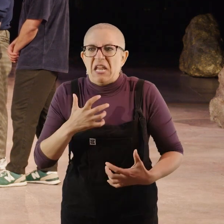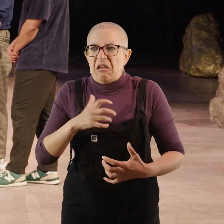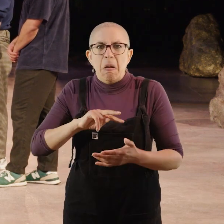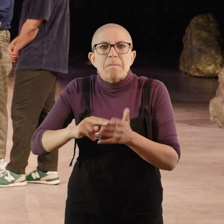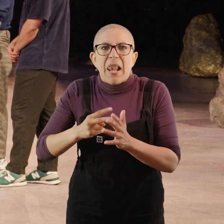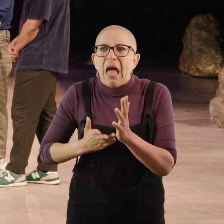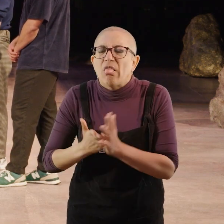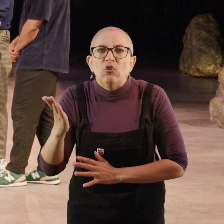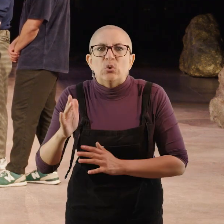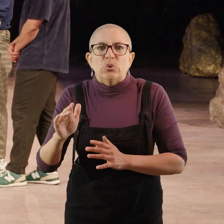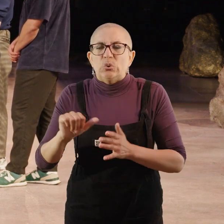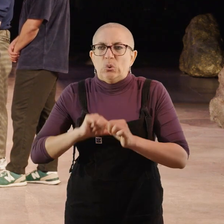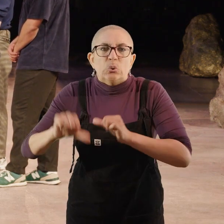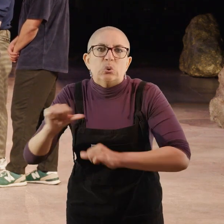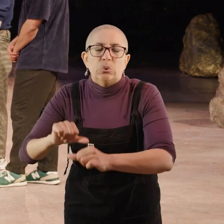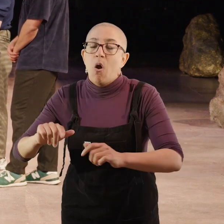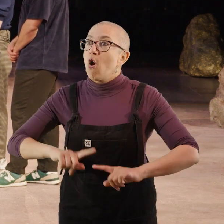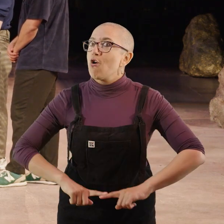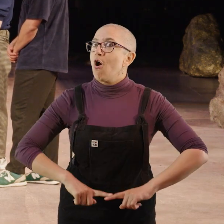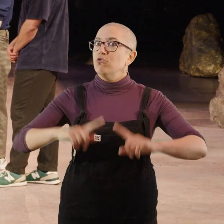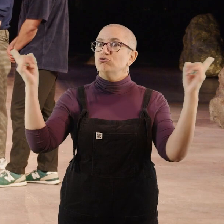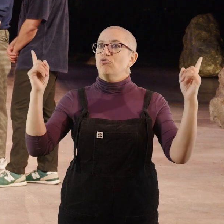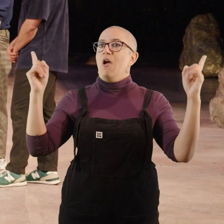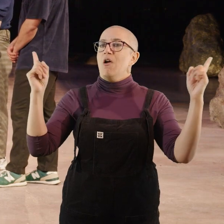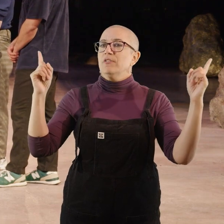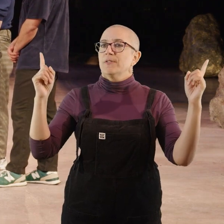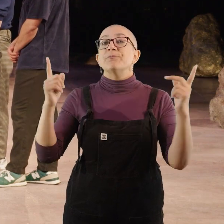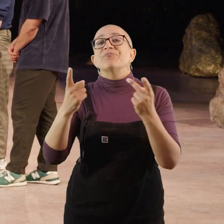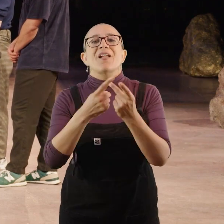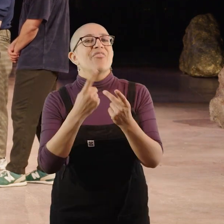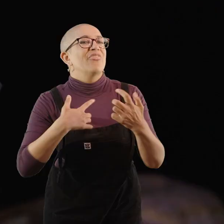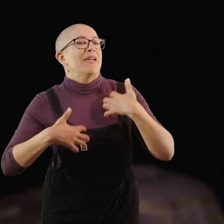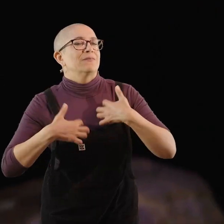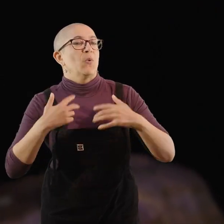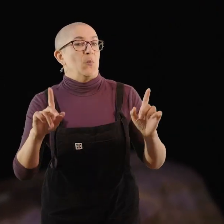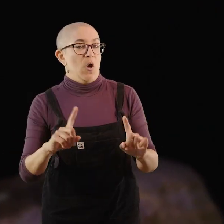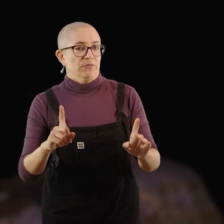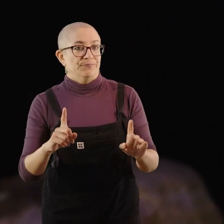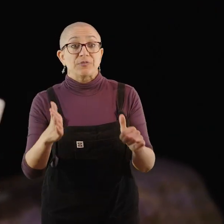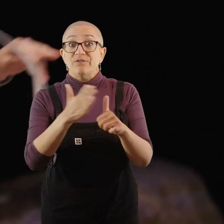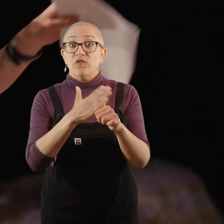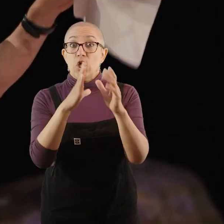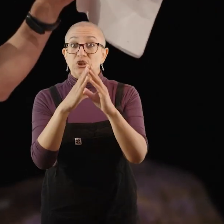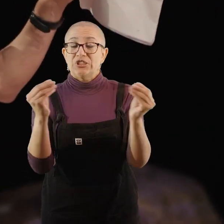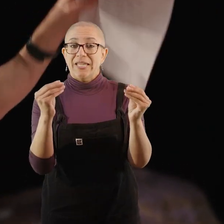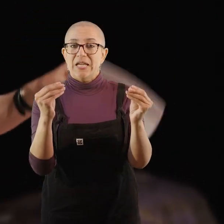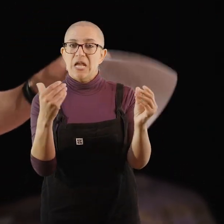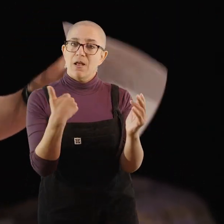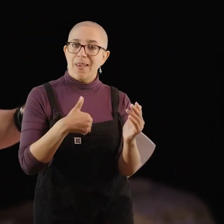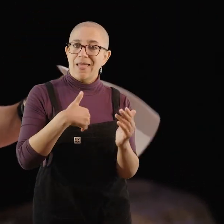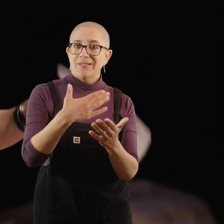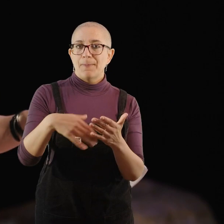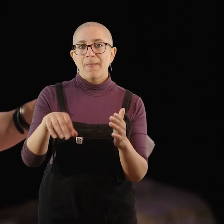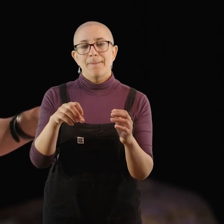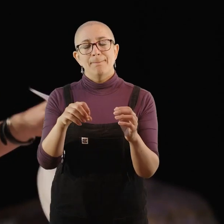plan. You know, so it's such a contrast. Yes, it is. And what's another thing that's quite interesting is that in the first scene, like Lady Macbeth has